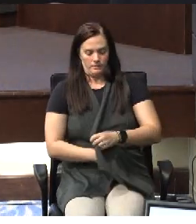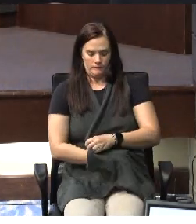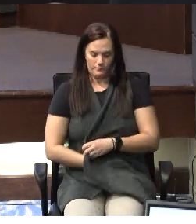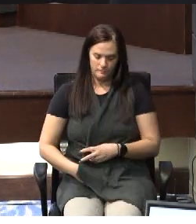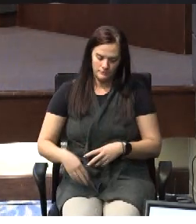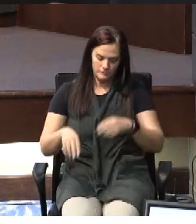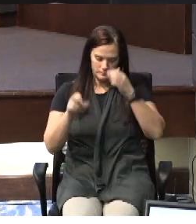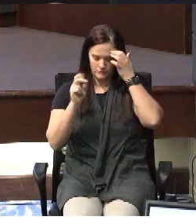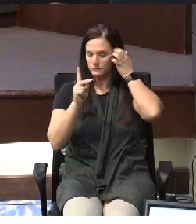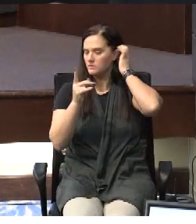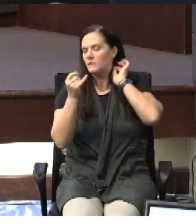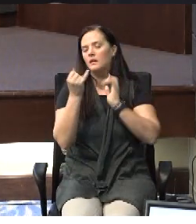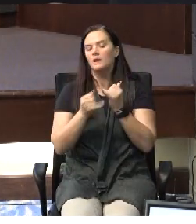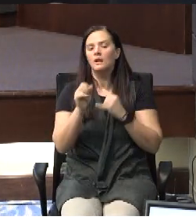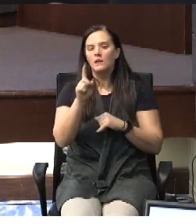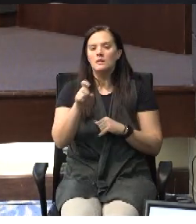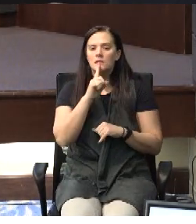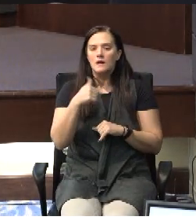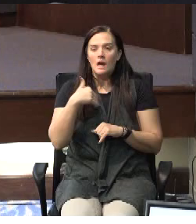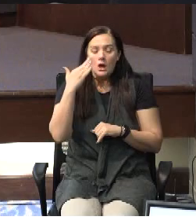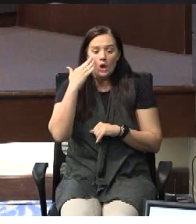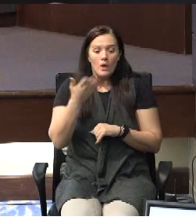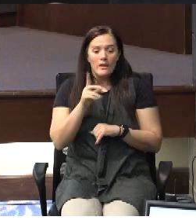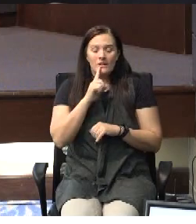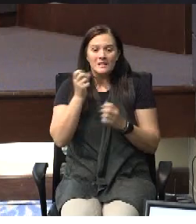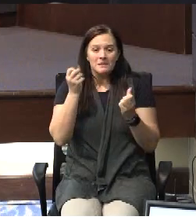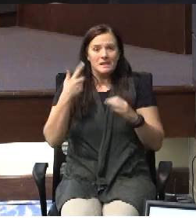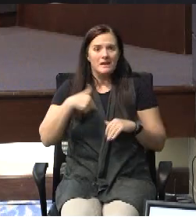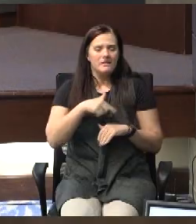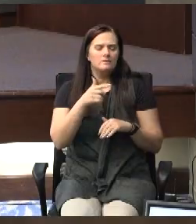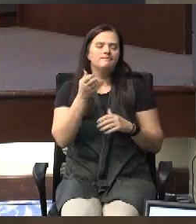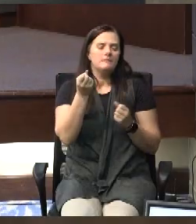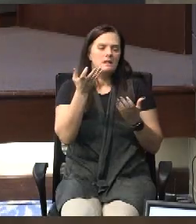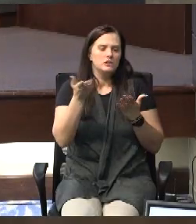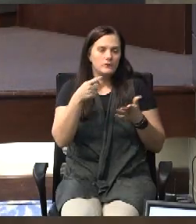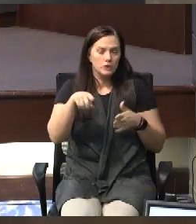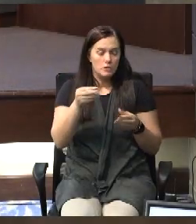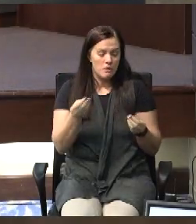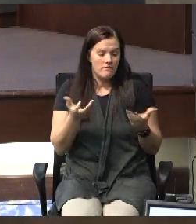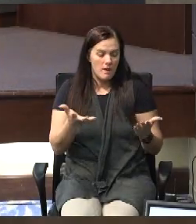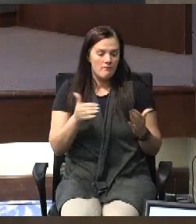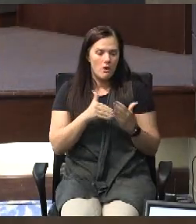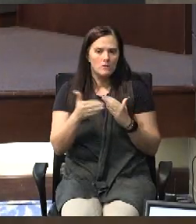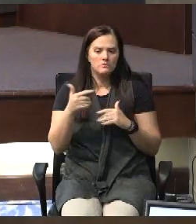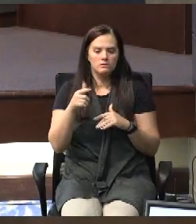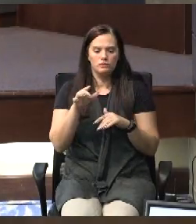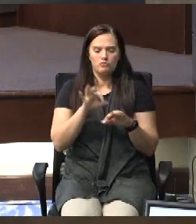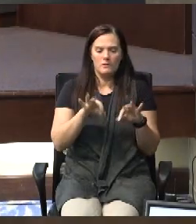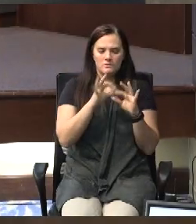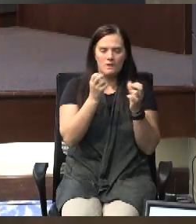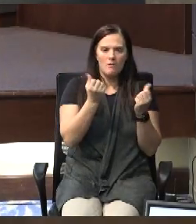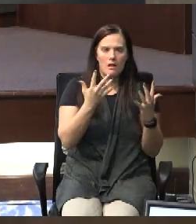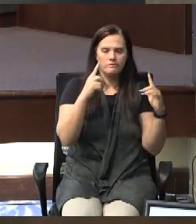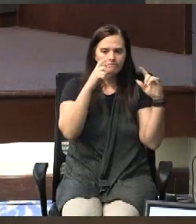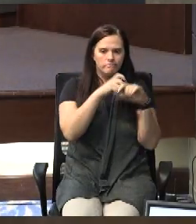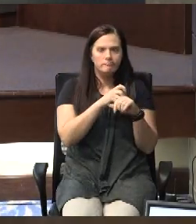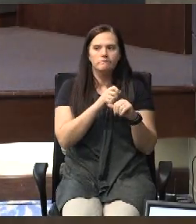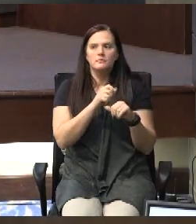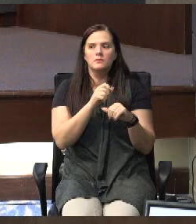Thank you. The last question I had is, I know that many of the services that you provide are for people in crisis, and there's a lot of